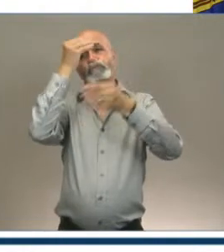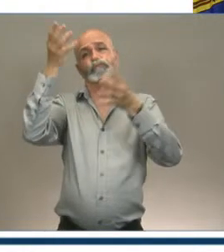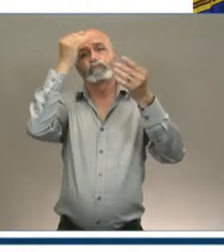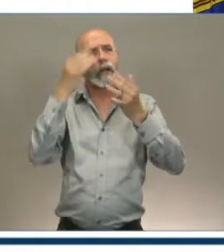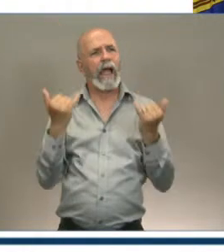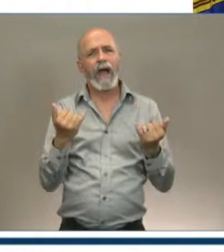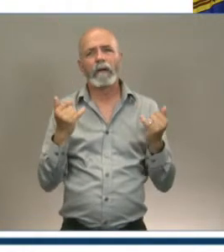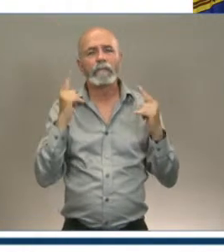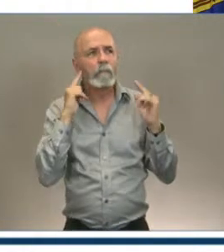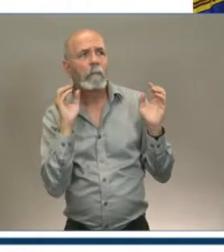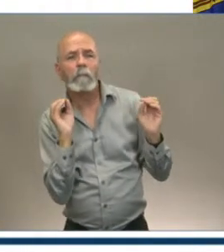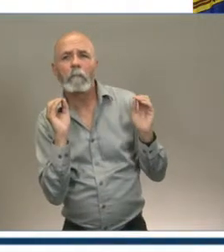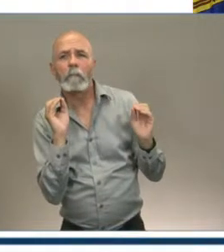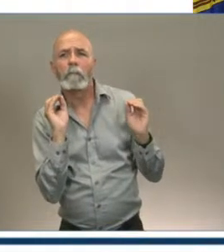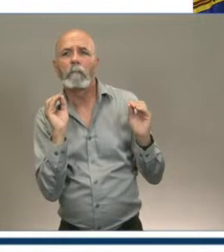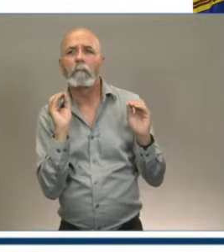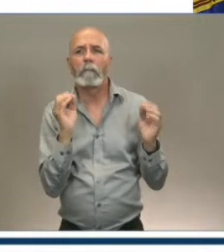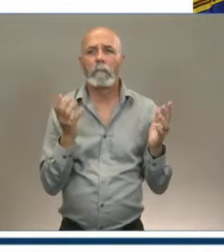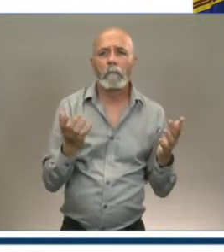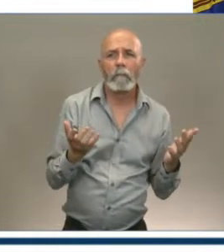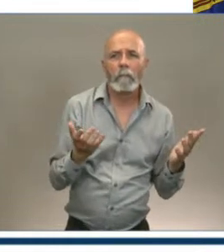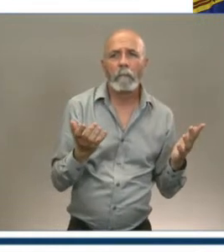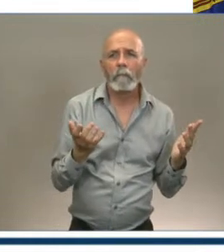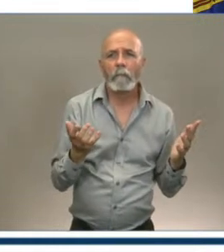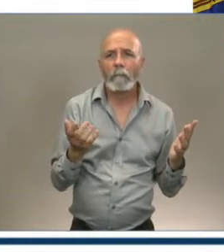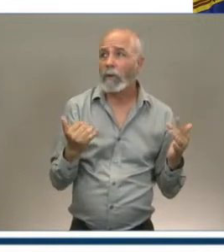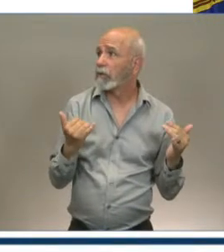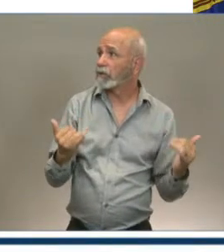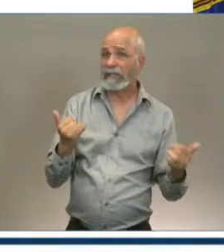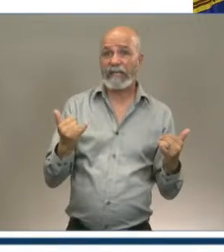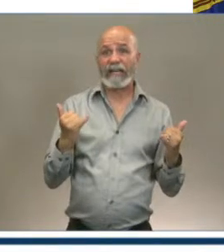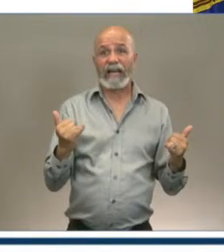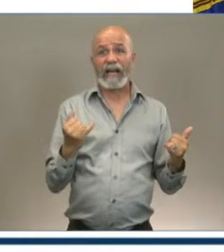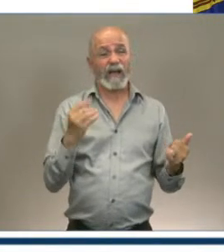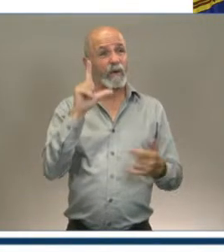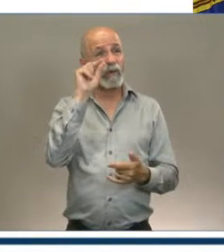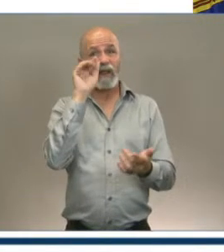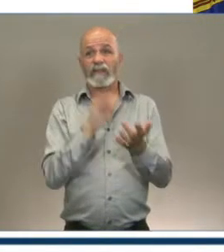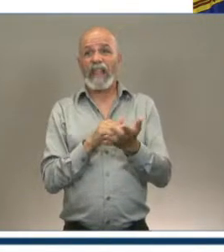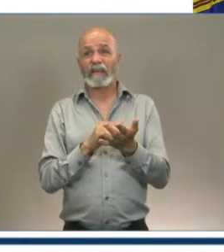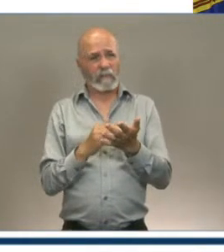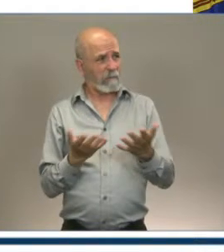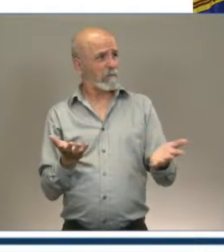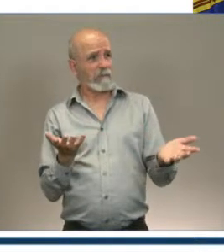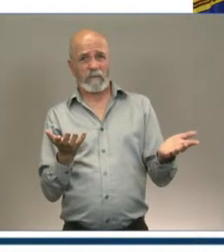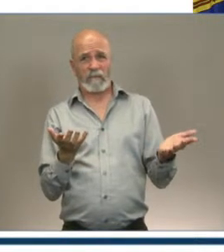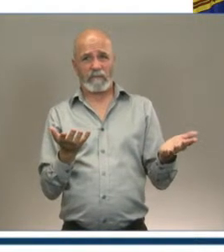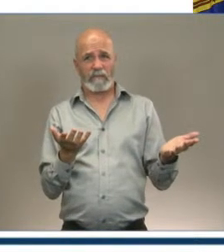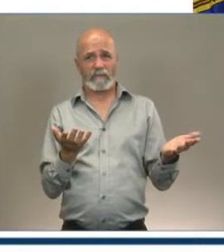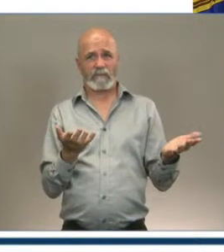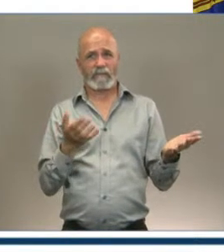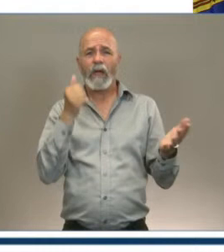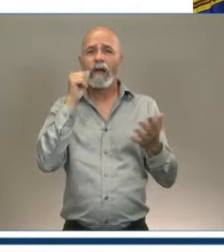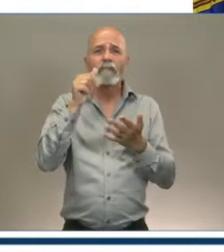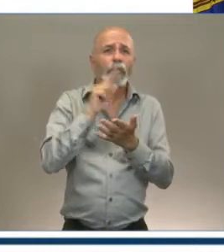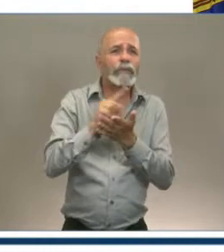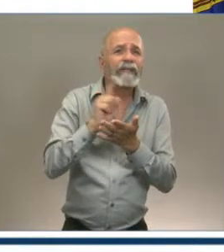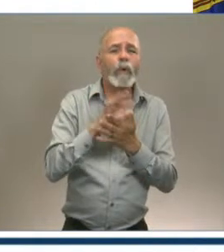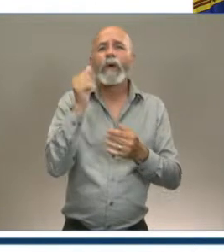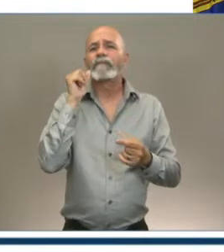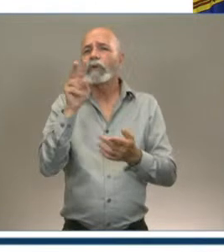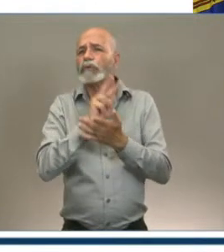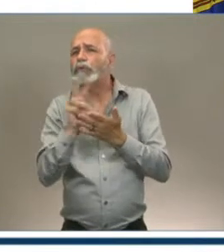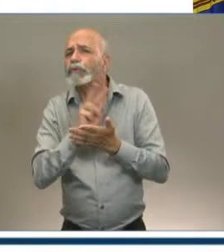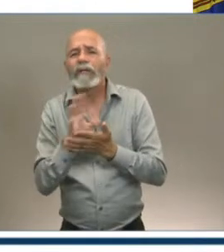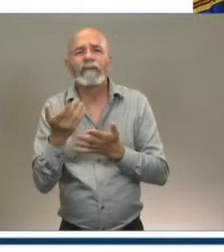increased so much. As we said, we're doing 20,000 today, but I'm just wondering kind of on a weekly basis or in the next 2 weeks how much more